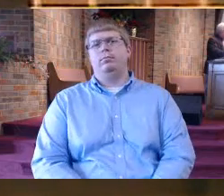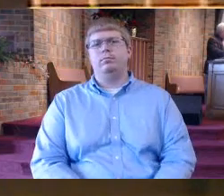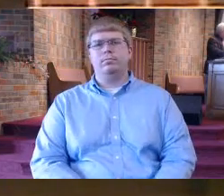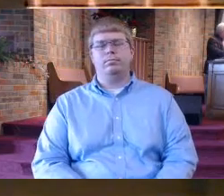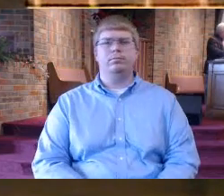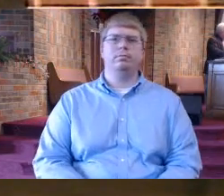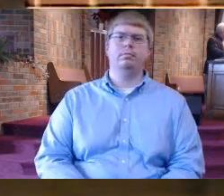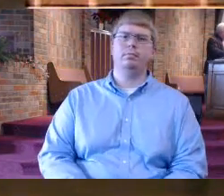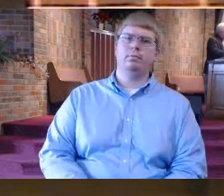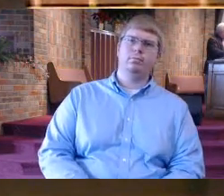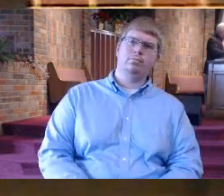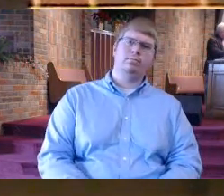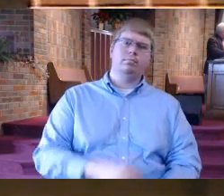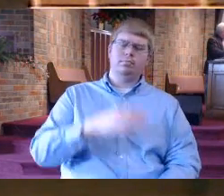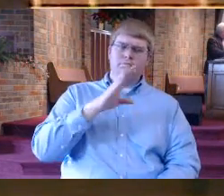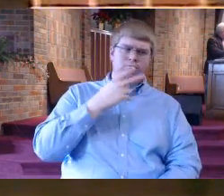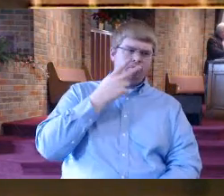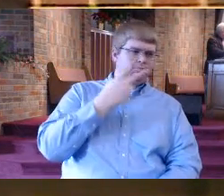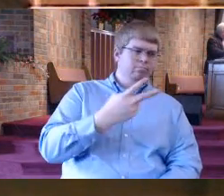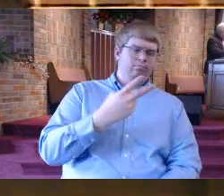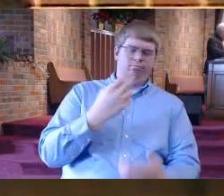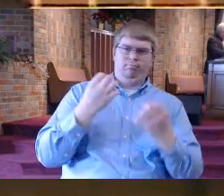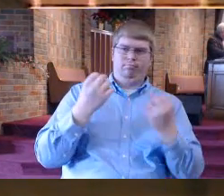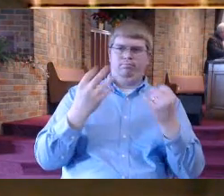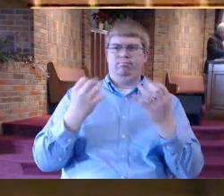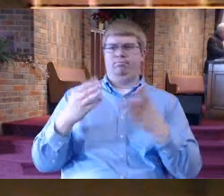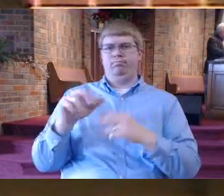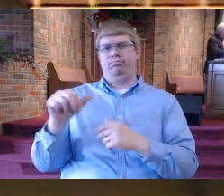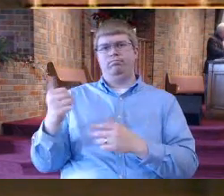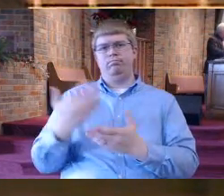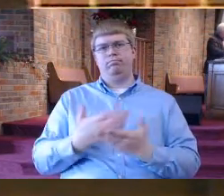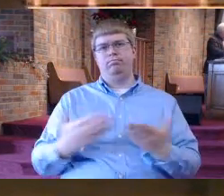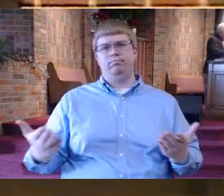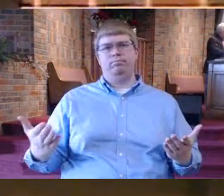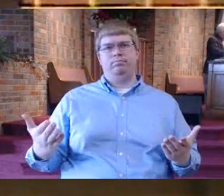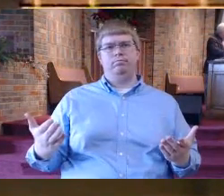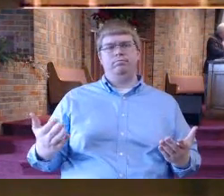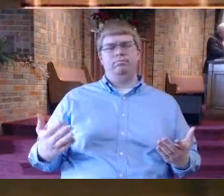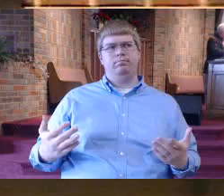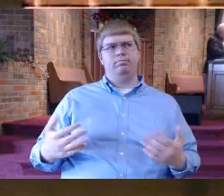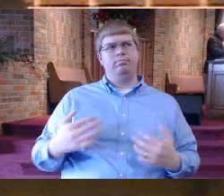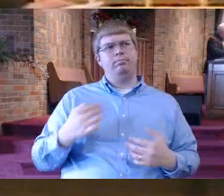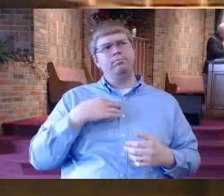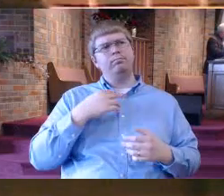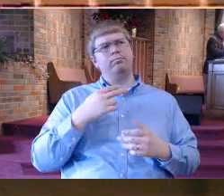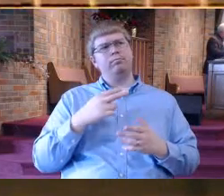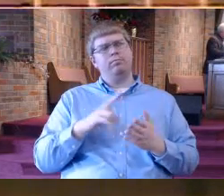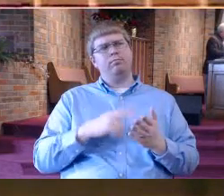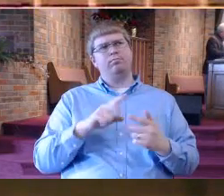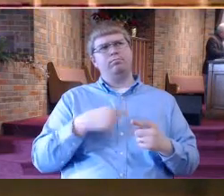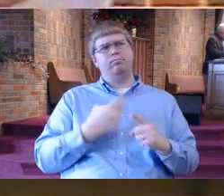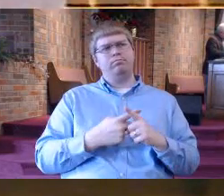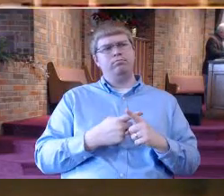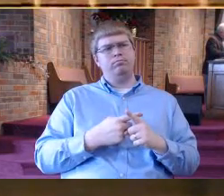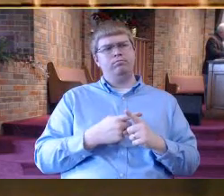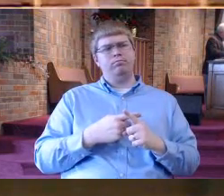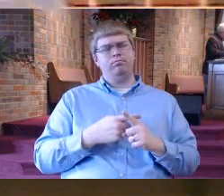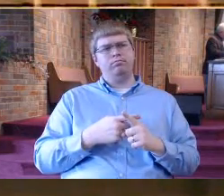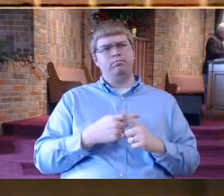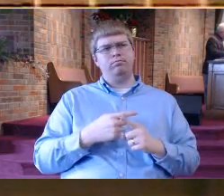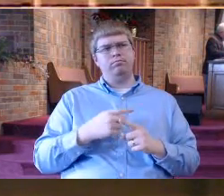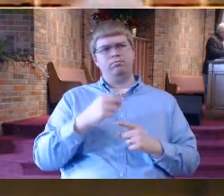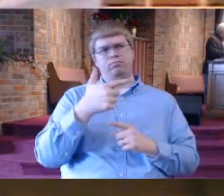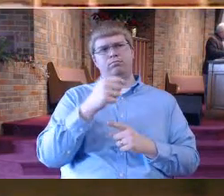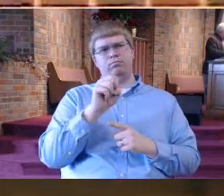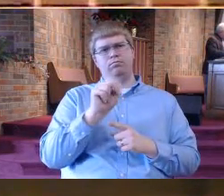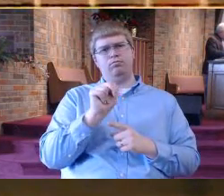God saw other things as well. There's a statement made concerning the sight of God in